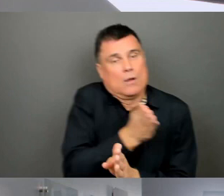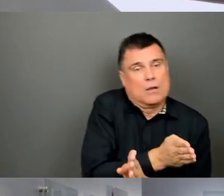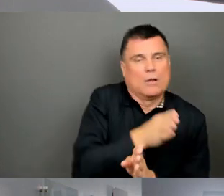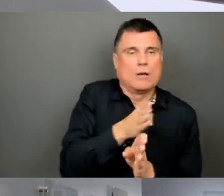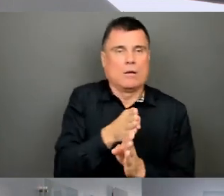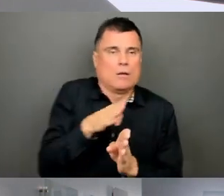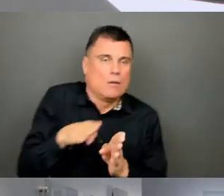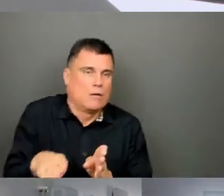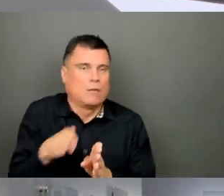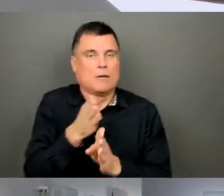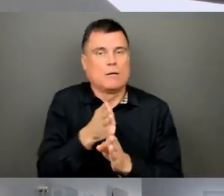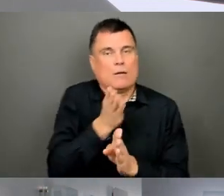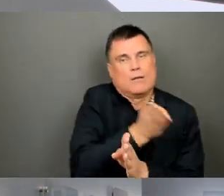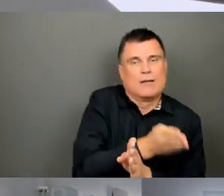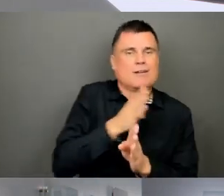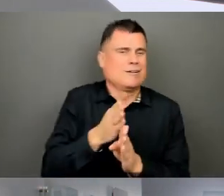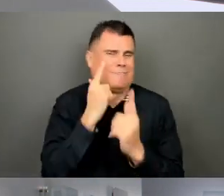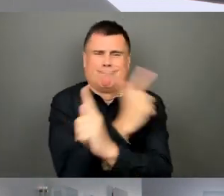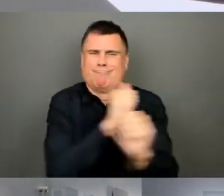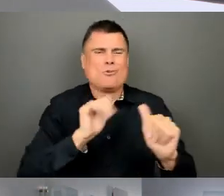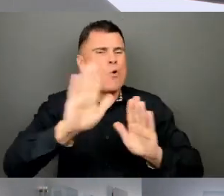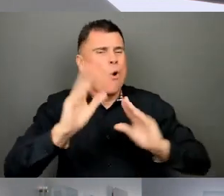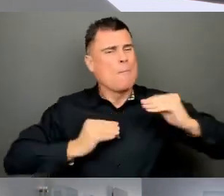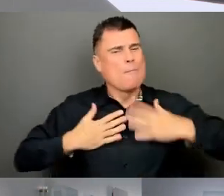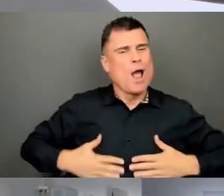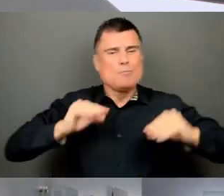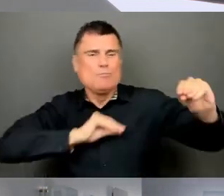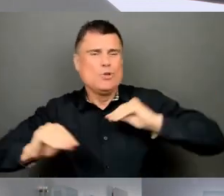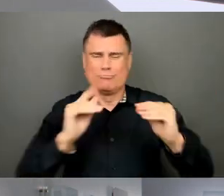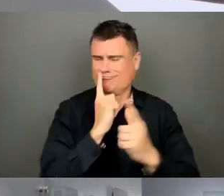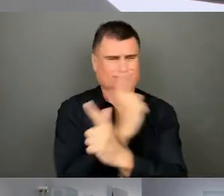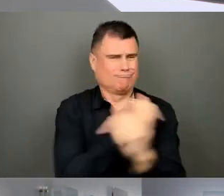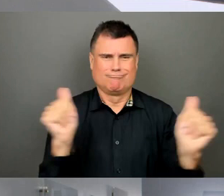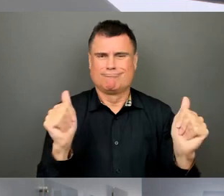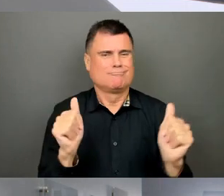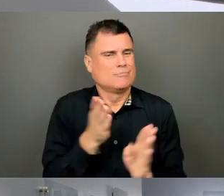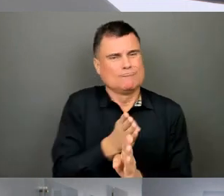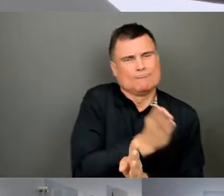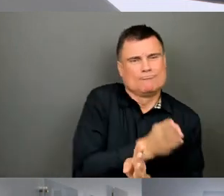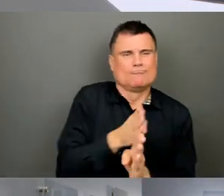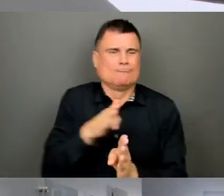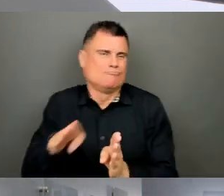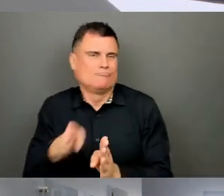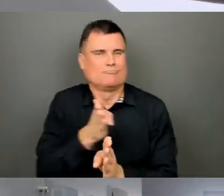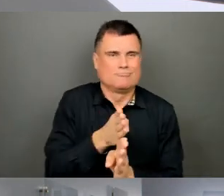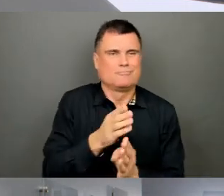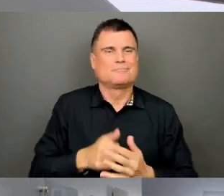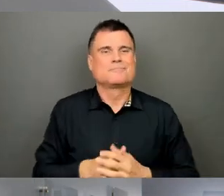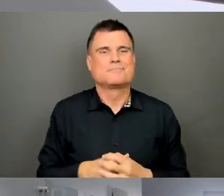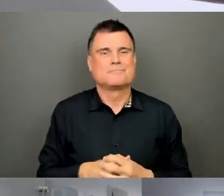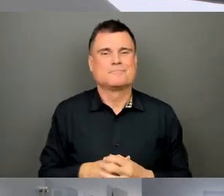Awesome. All right, we all have our own styles. It's important to keep it in there. Up groove. All